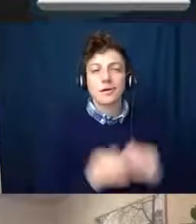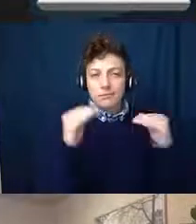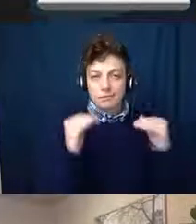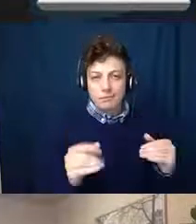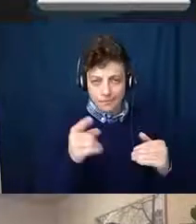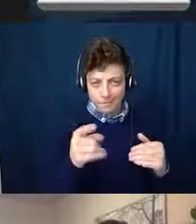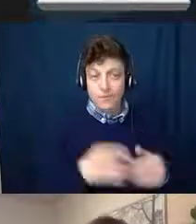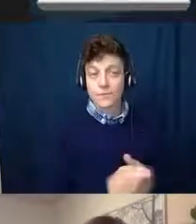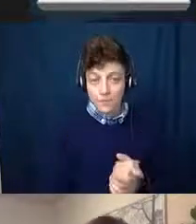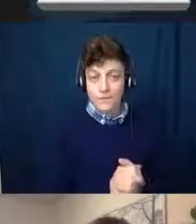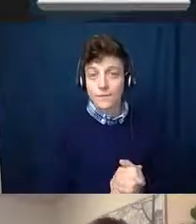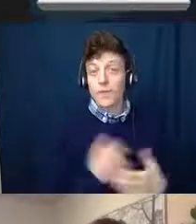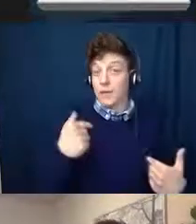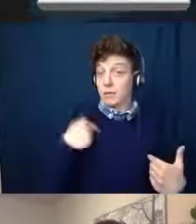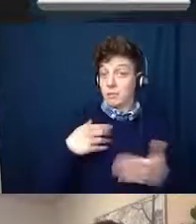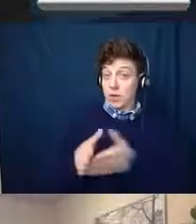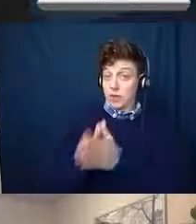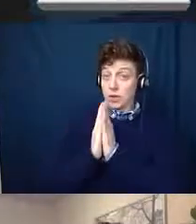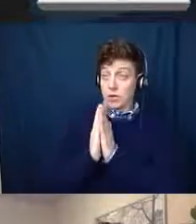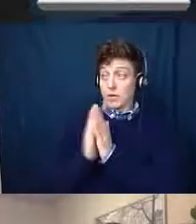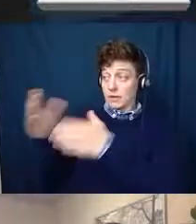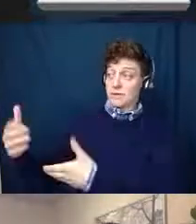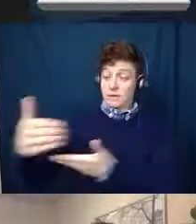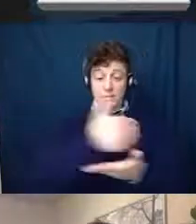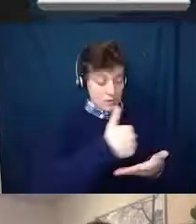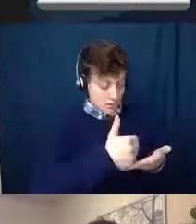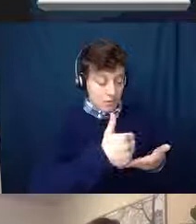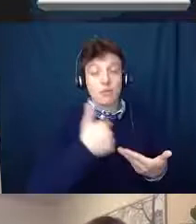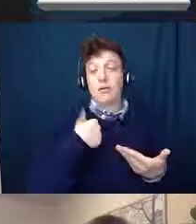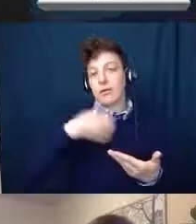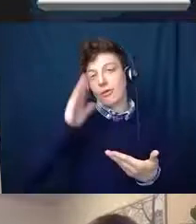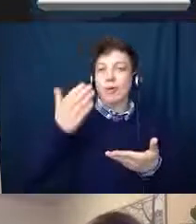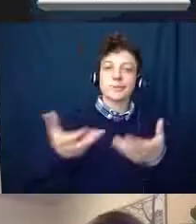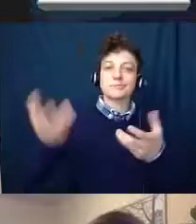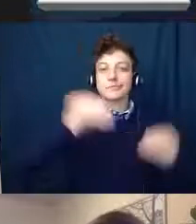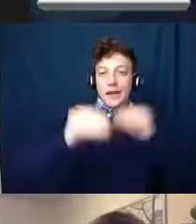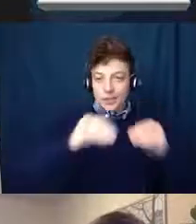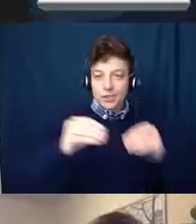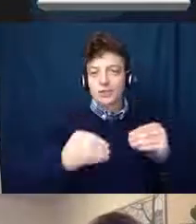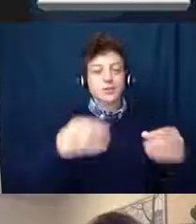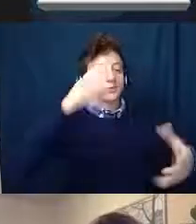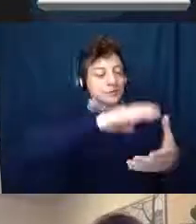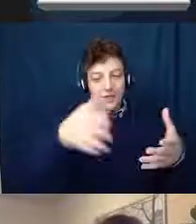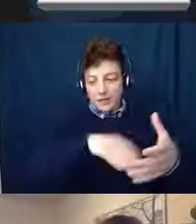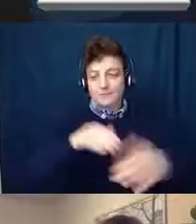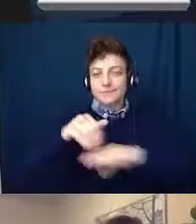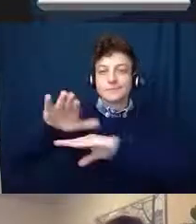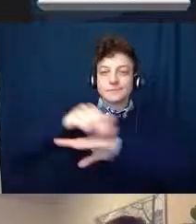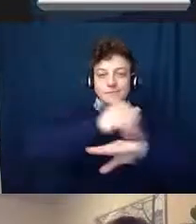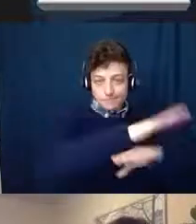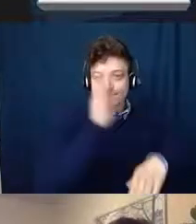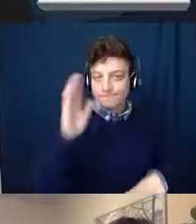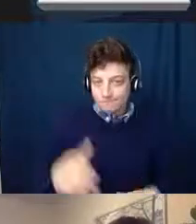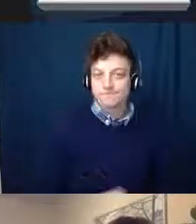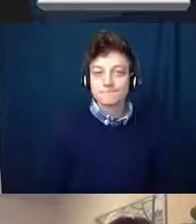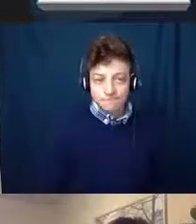And then I would get the request. I'm the mailer, and I'll package the Narcan and the fentanyl test strips and I'll mail it out.